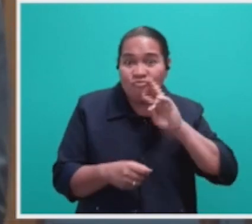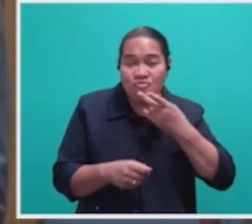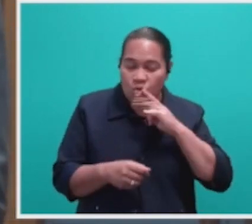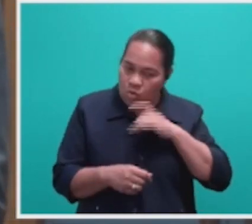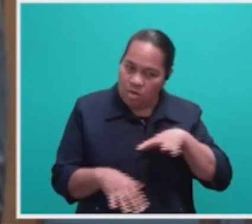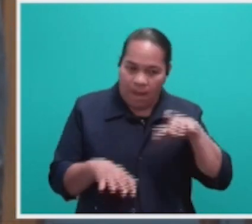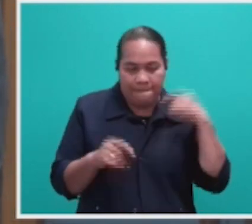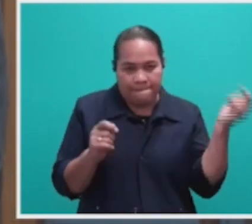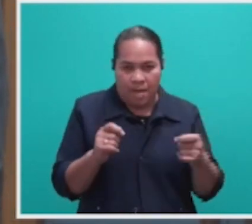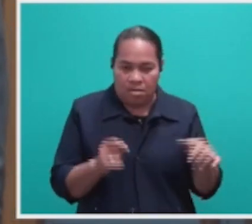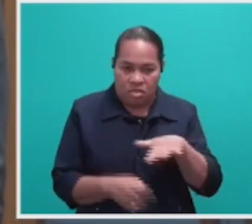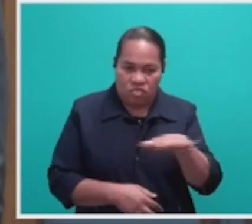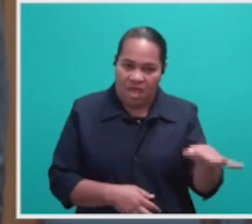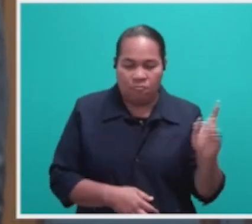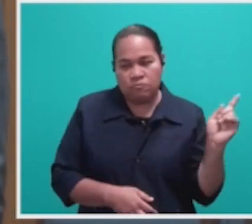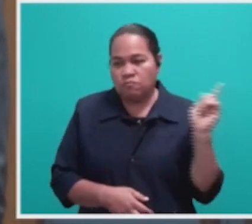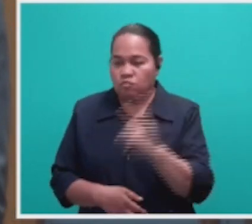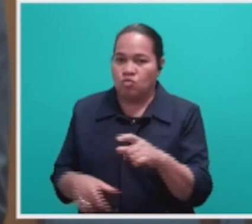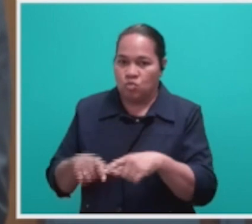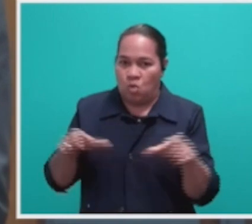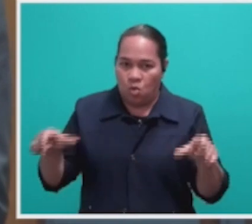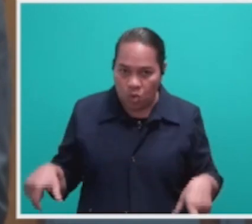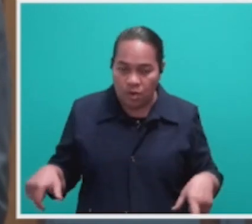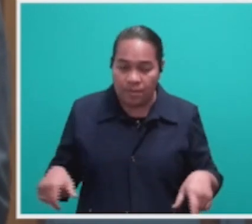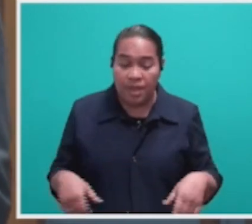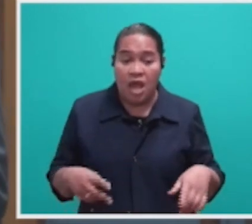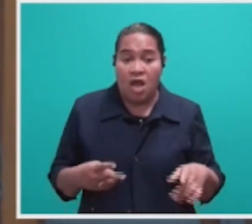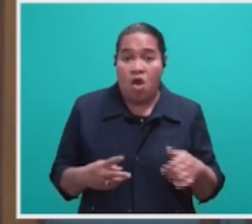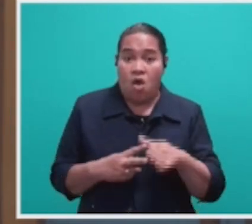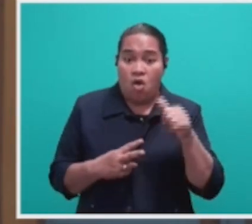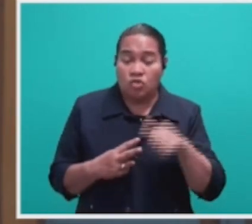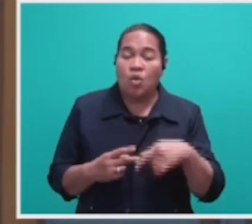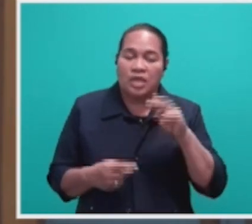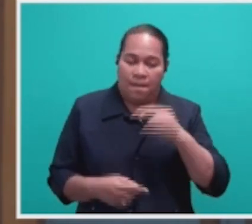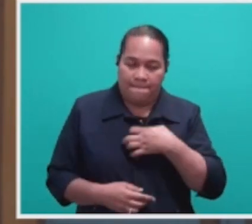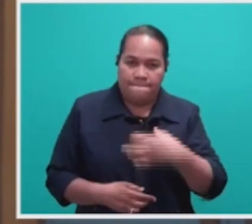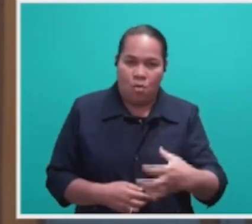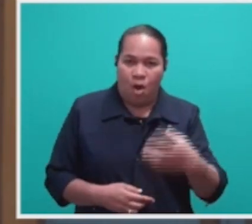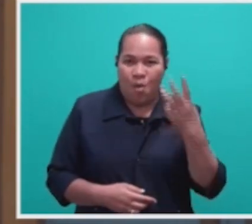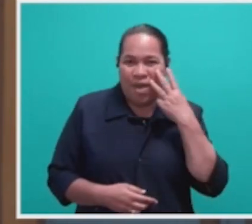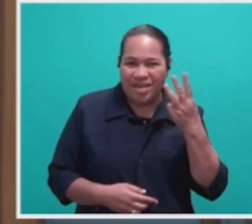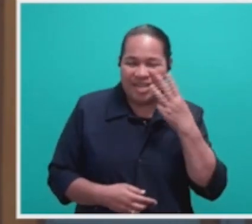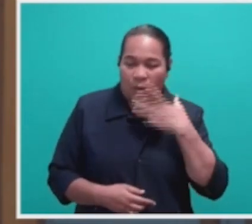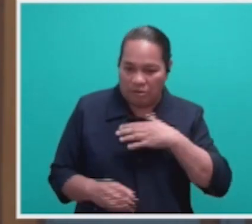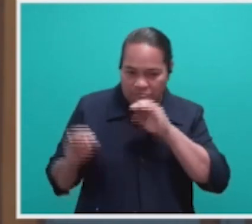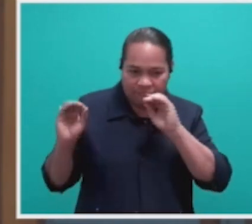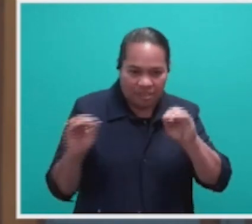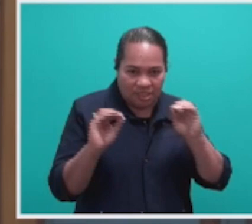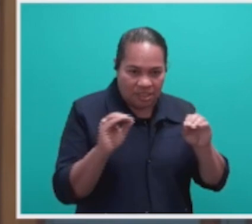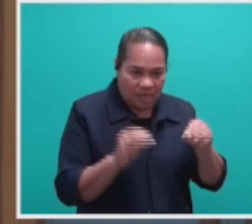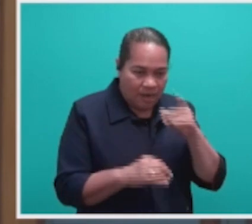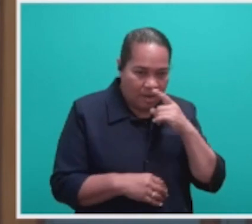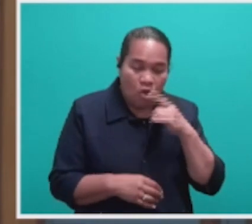task. Furthermore, we will be undertaking more awareness programs to educate the public so that